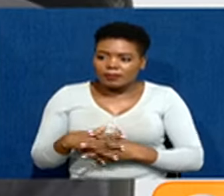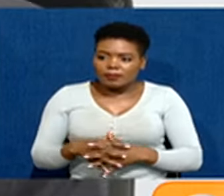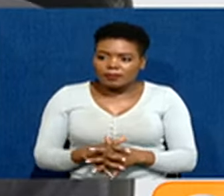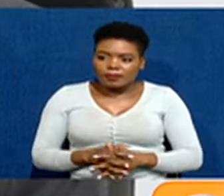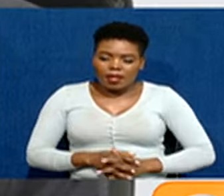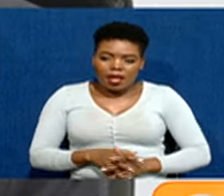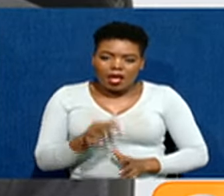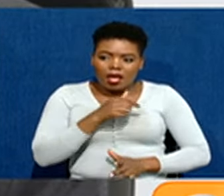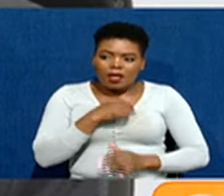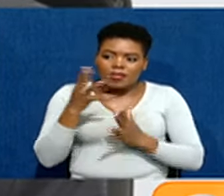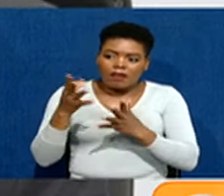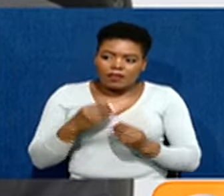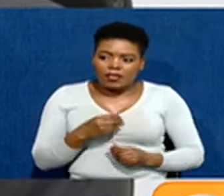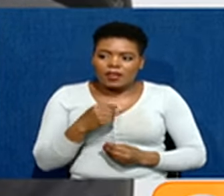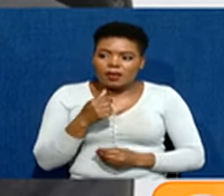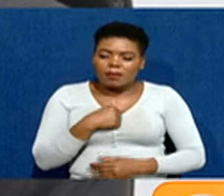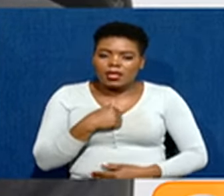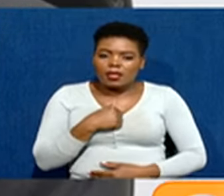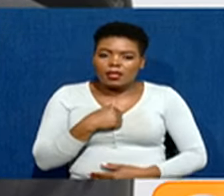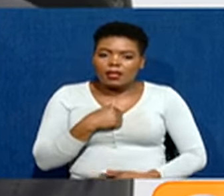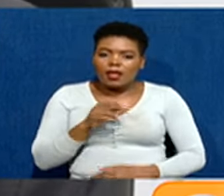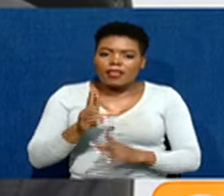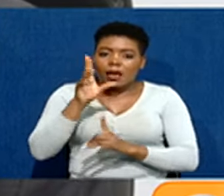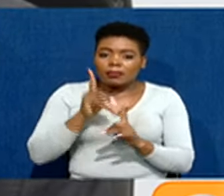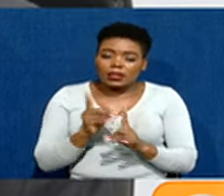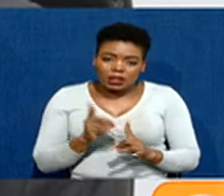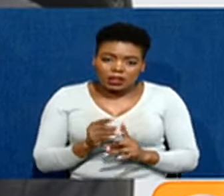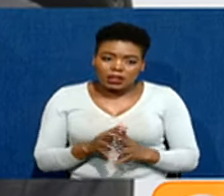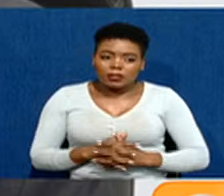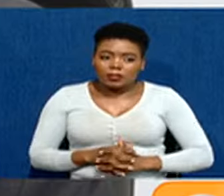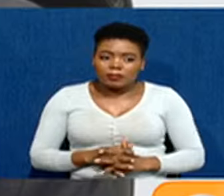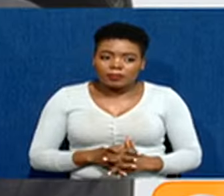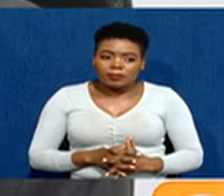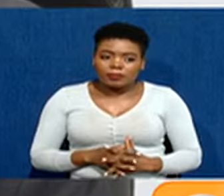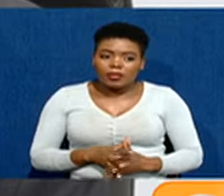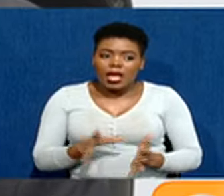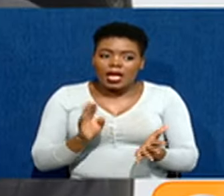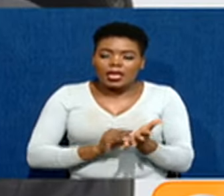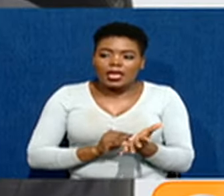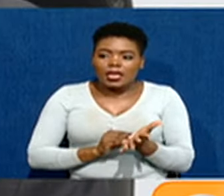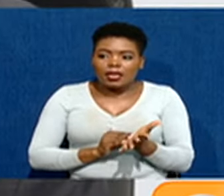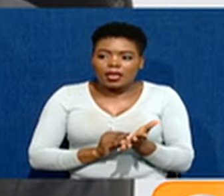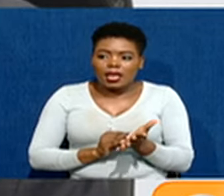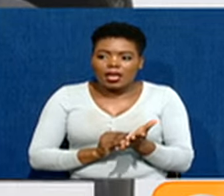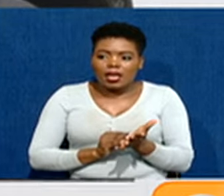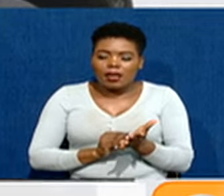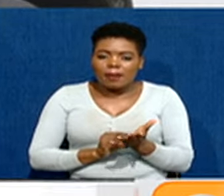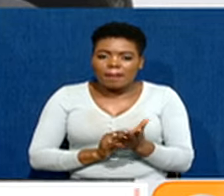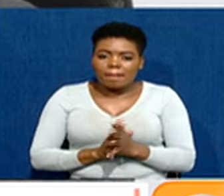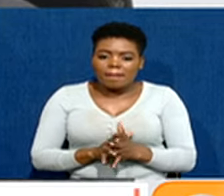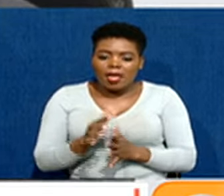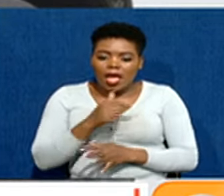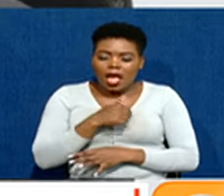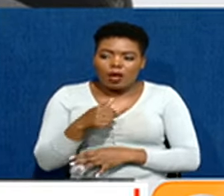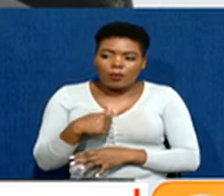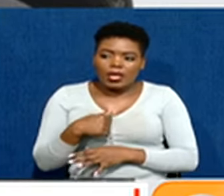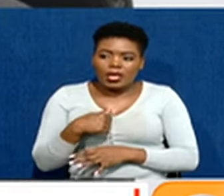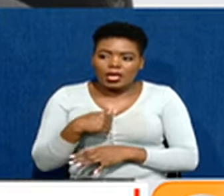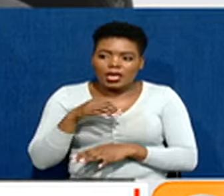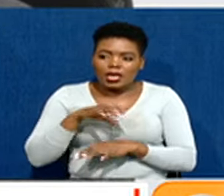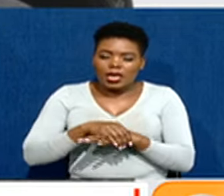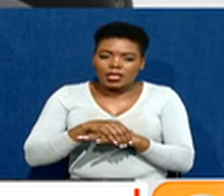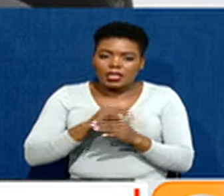We've been given the progress so far, the updates, and I think on the way forward is that we trust the